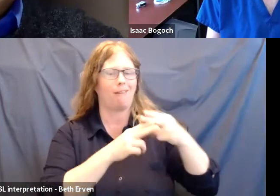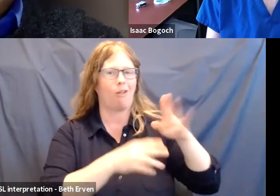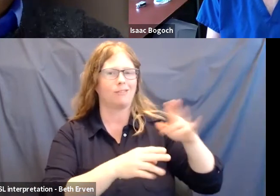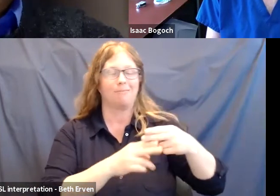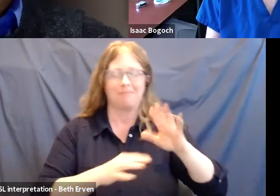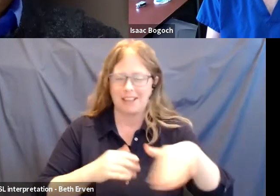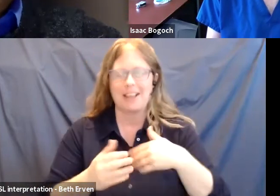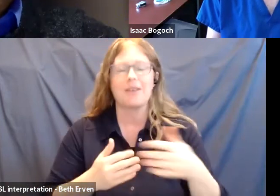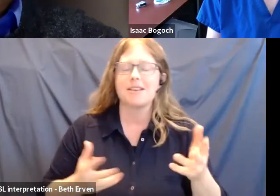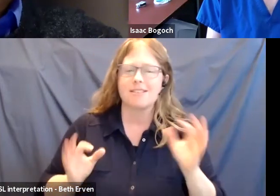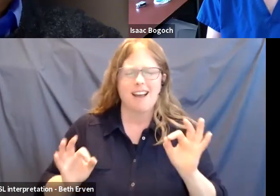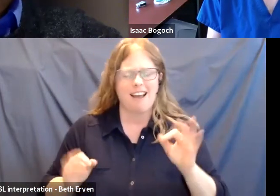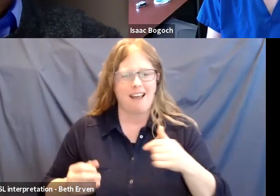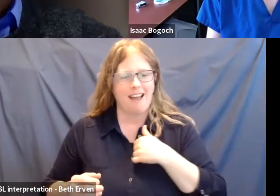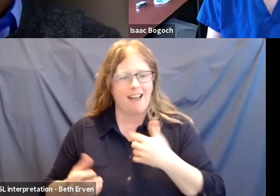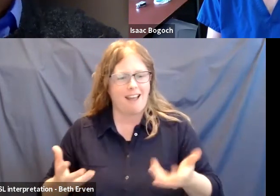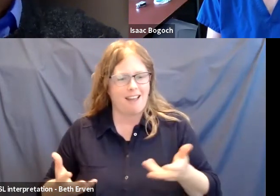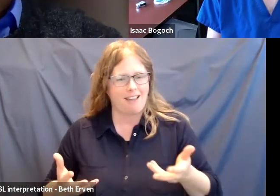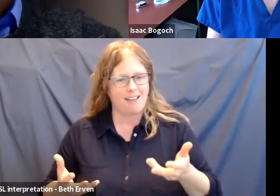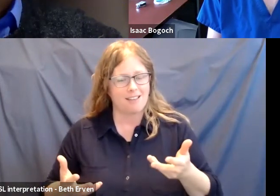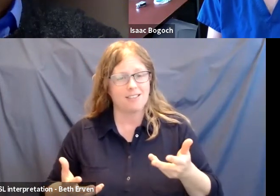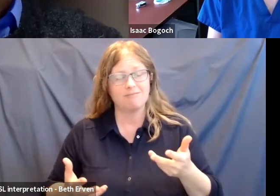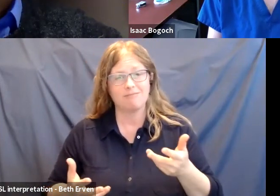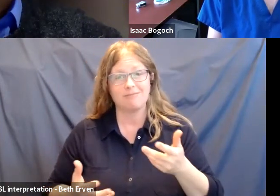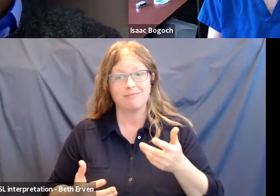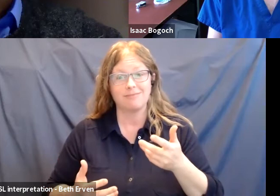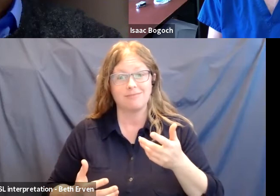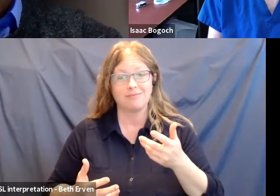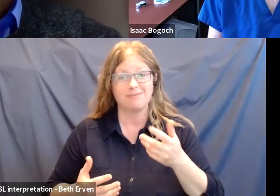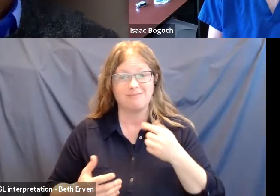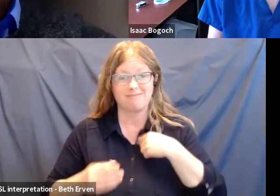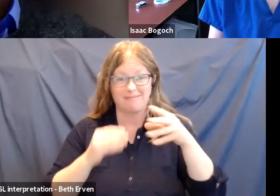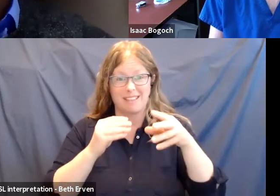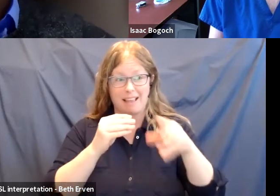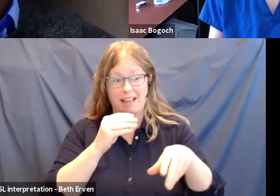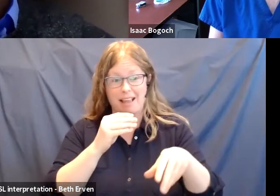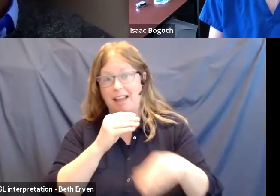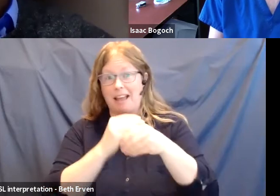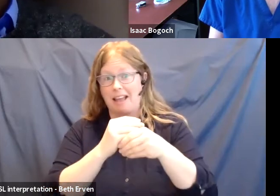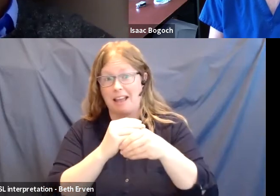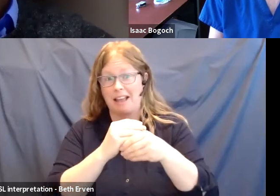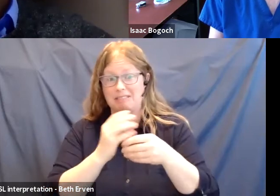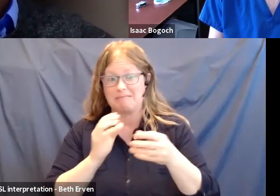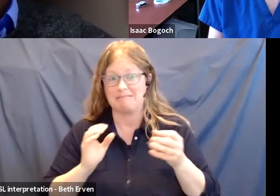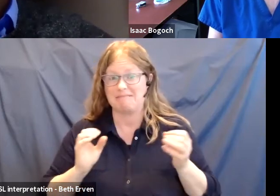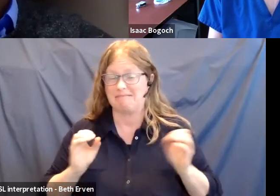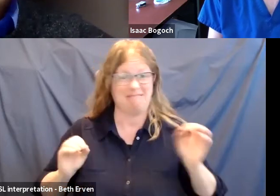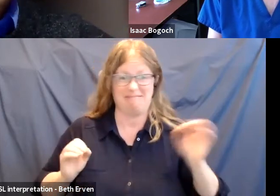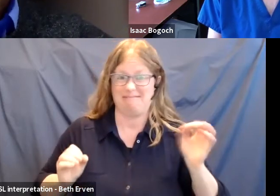thorough. I truly don't have anything to add. I think maybe our time is best spent